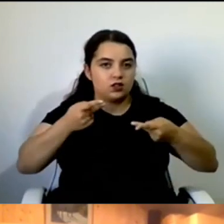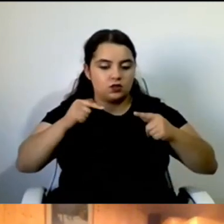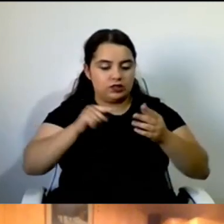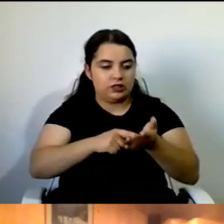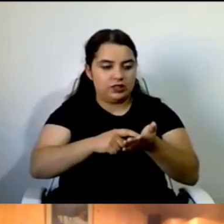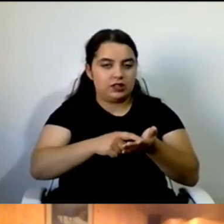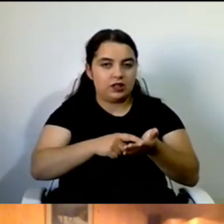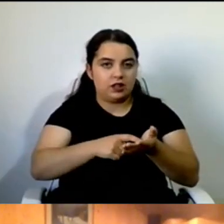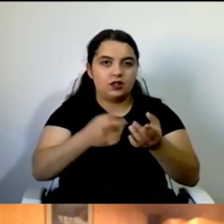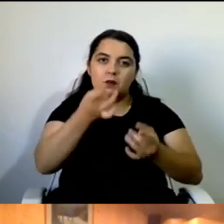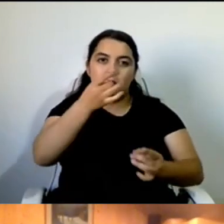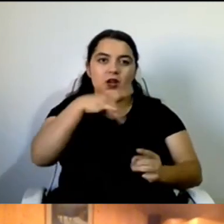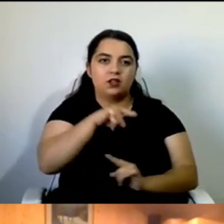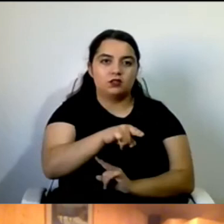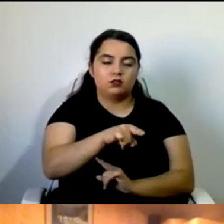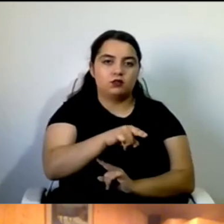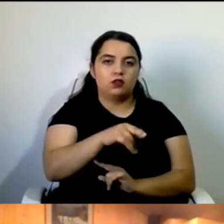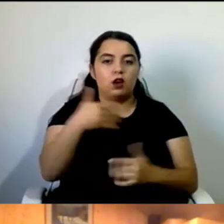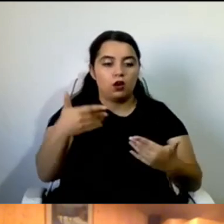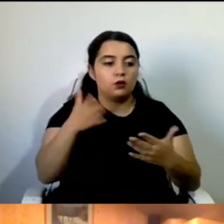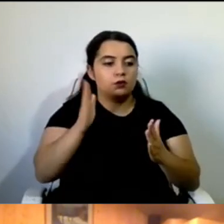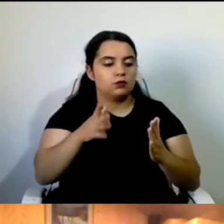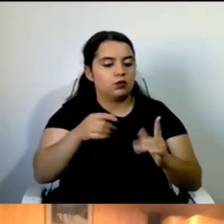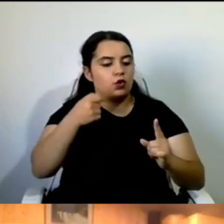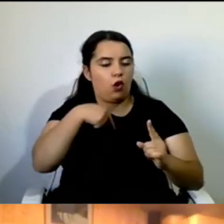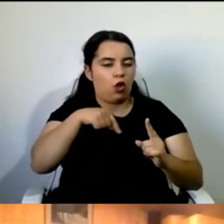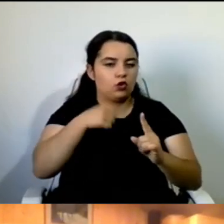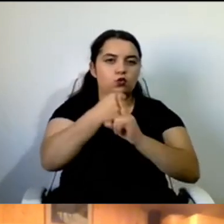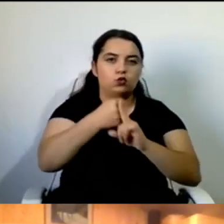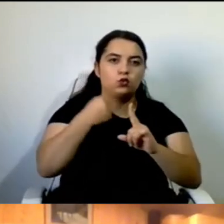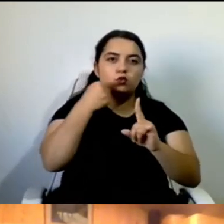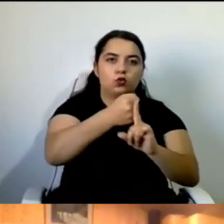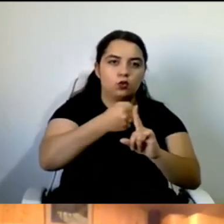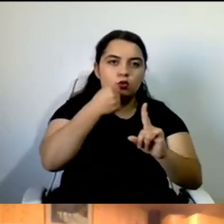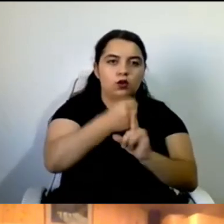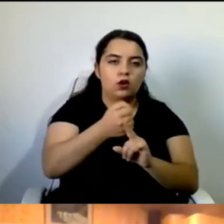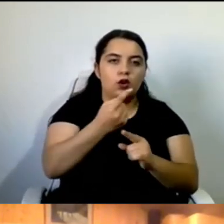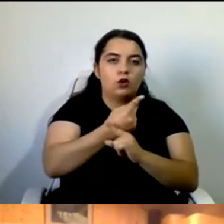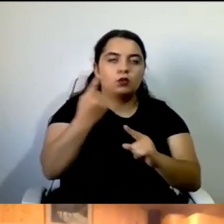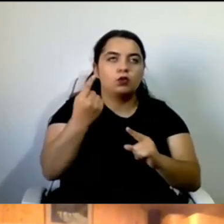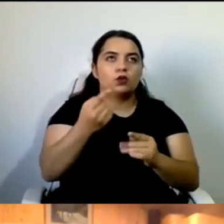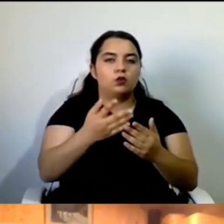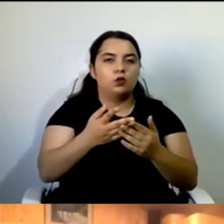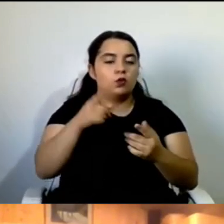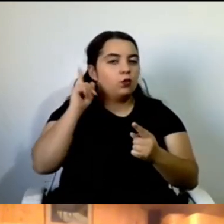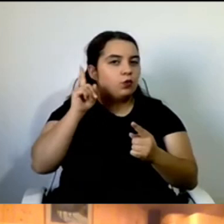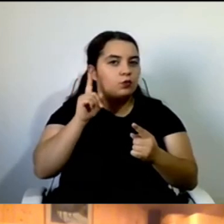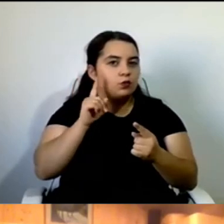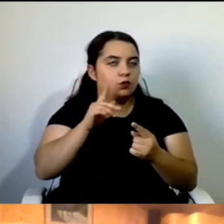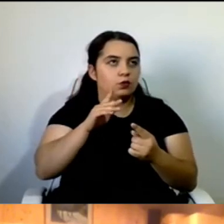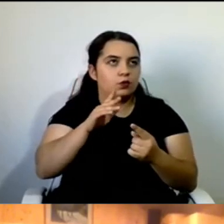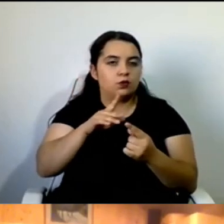just move the finance responsibility up to national level, you also have to